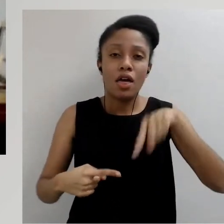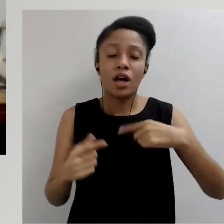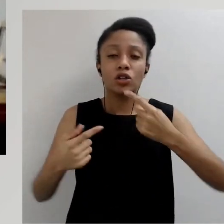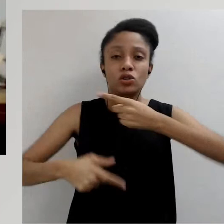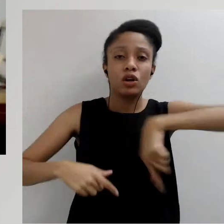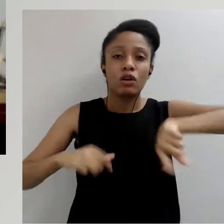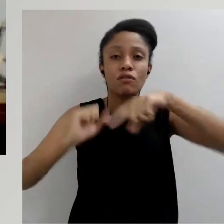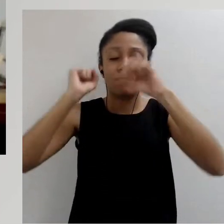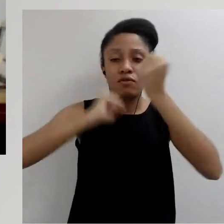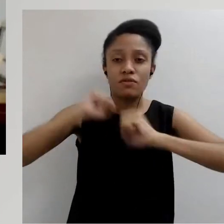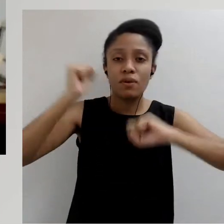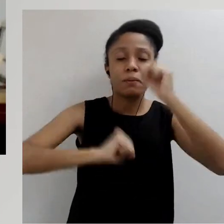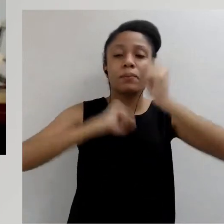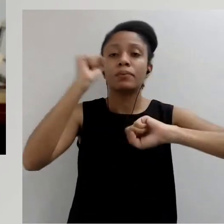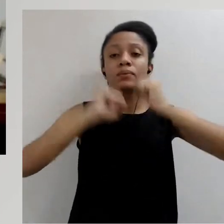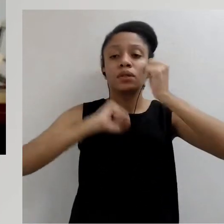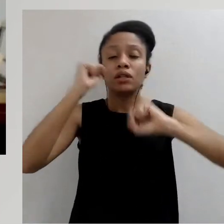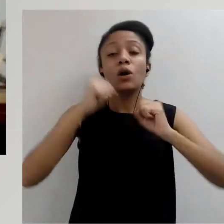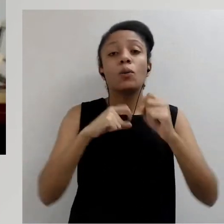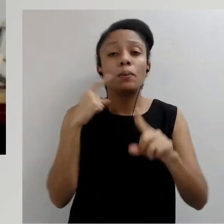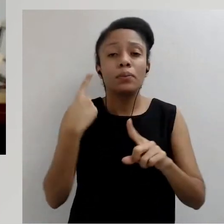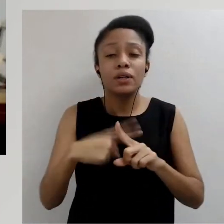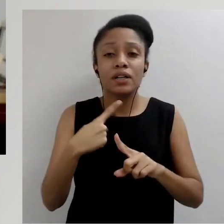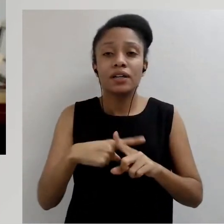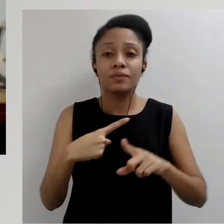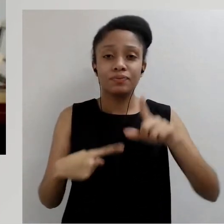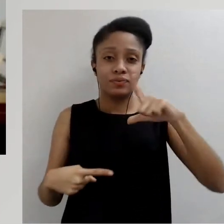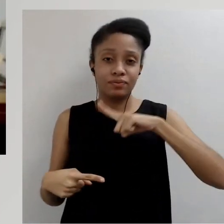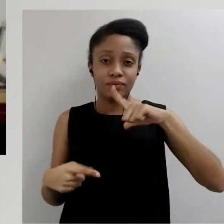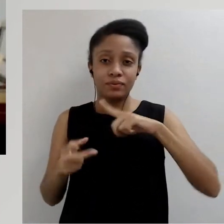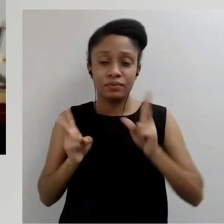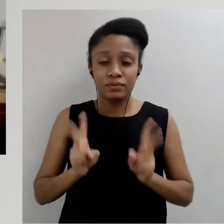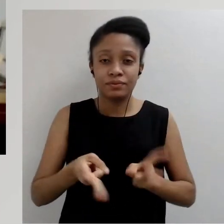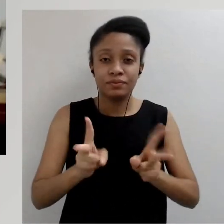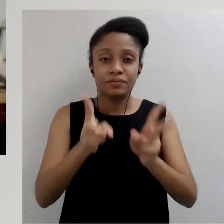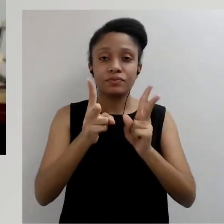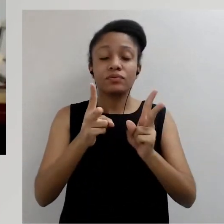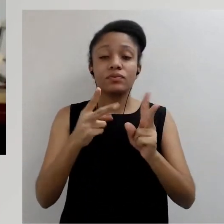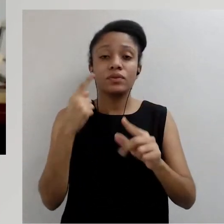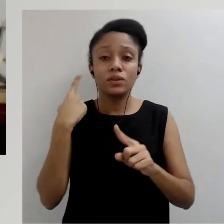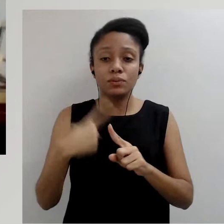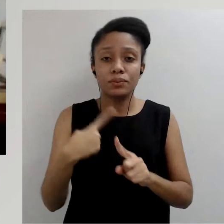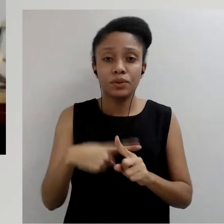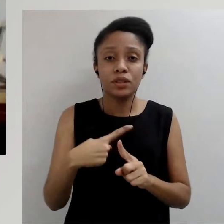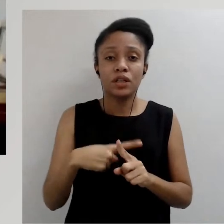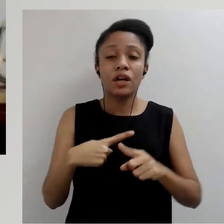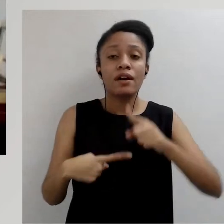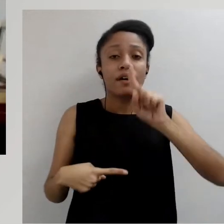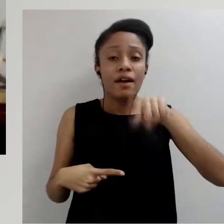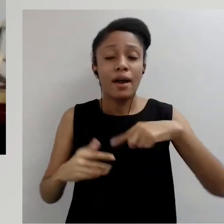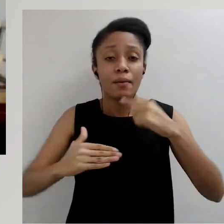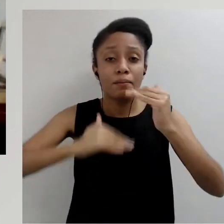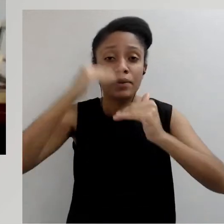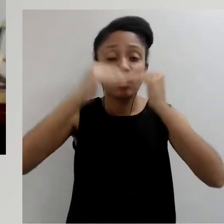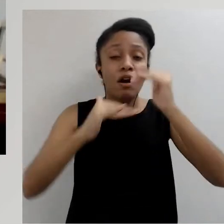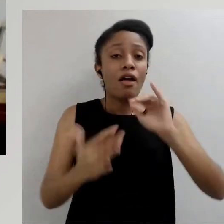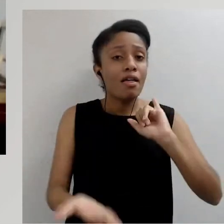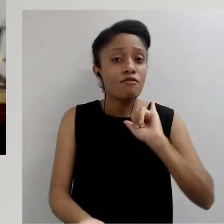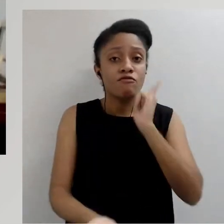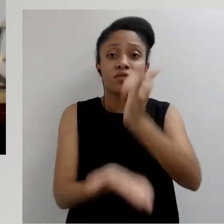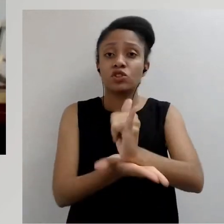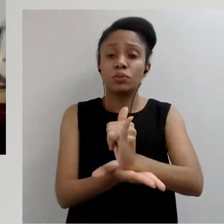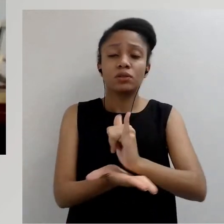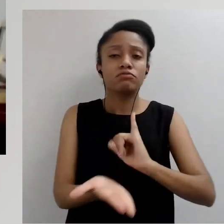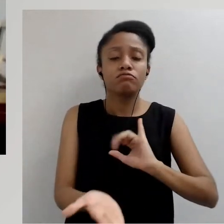give access to us today. And always considering that the best investment